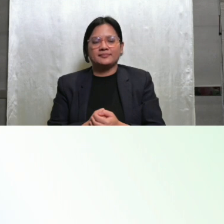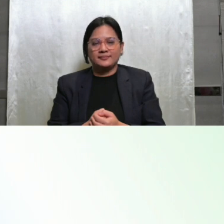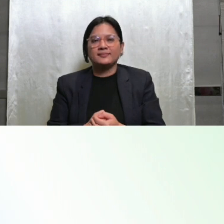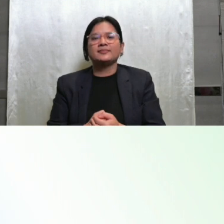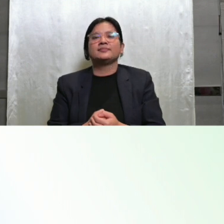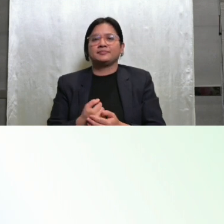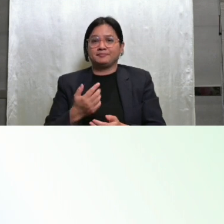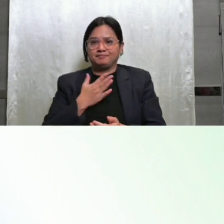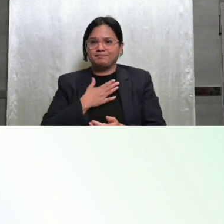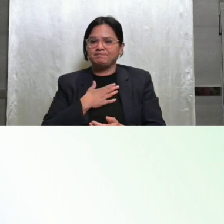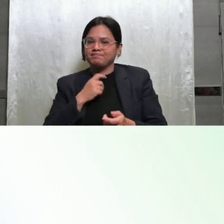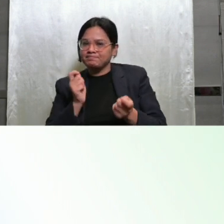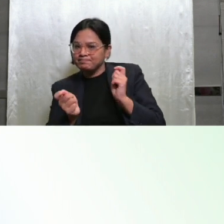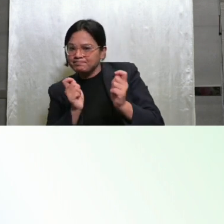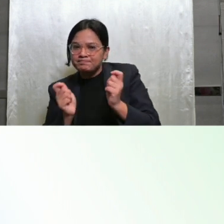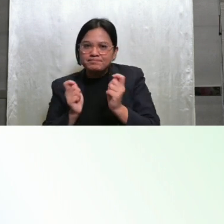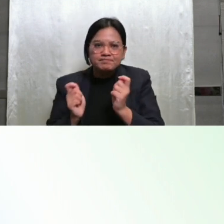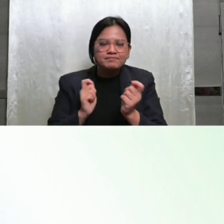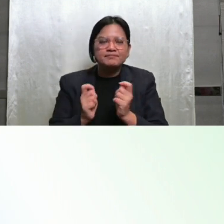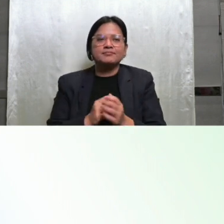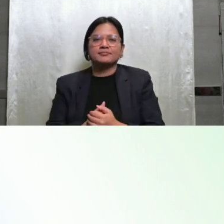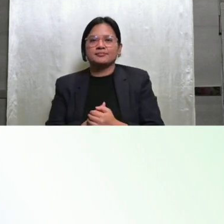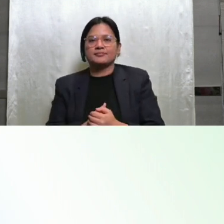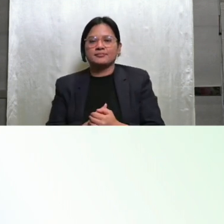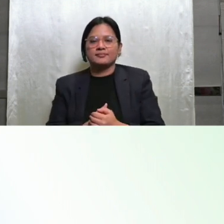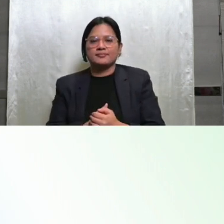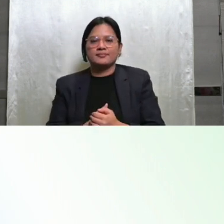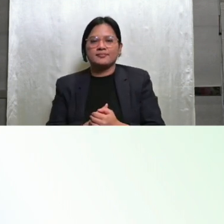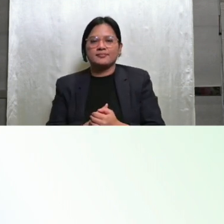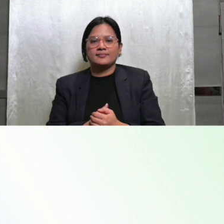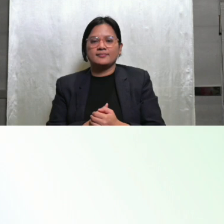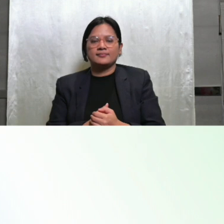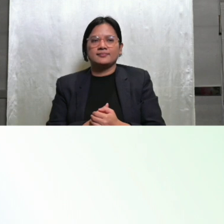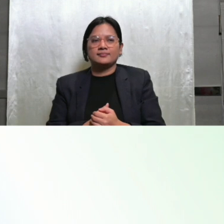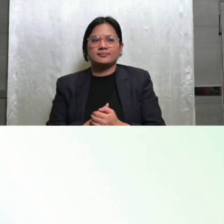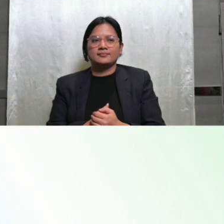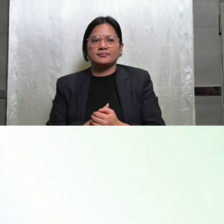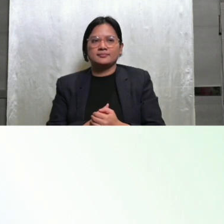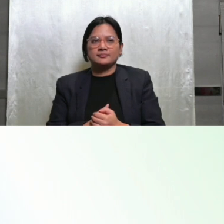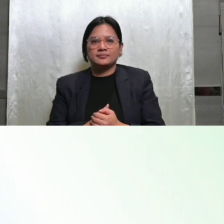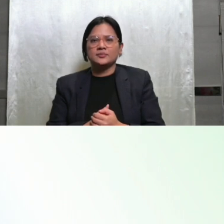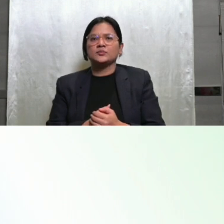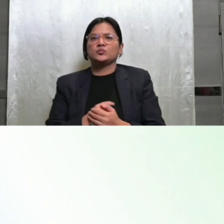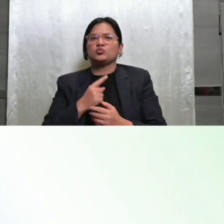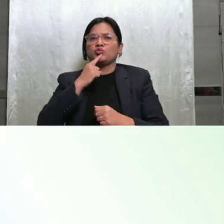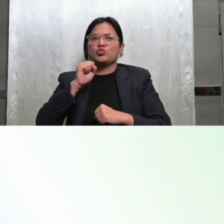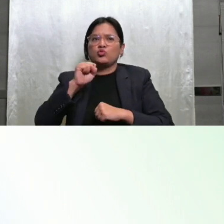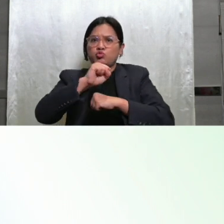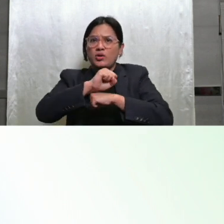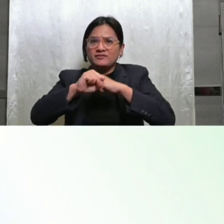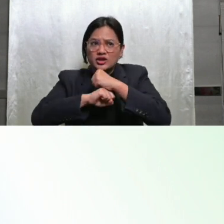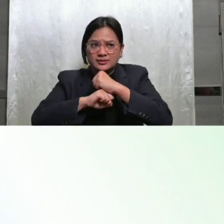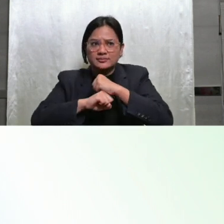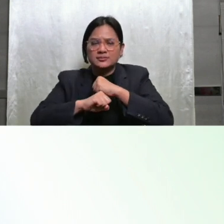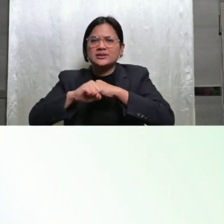We actually broken down the concepts into the skill, and each skill is linked to a prerequisite skill and an